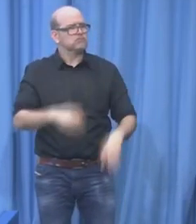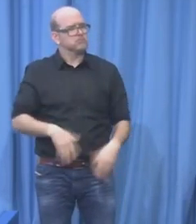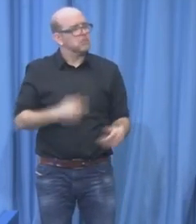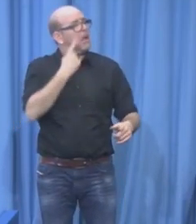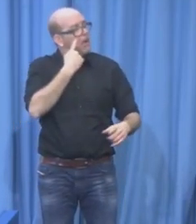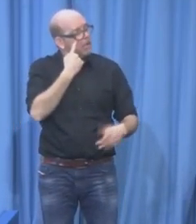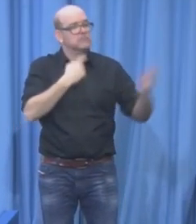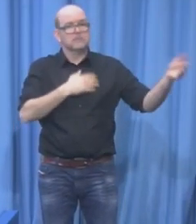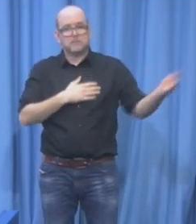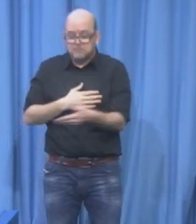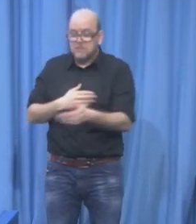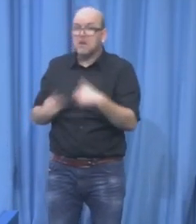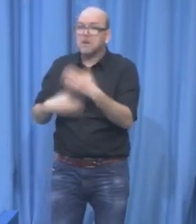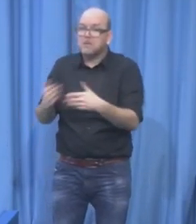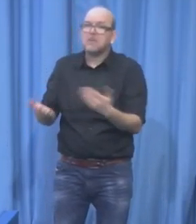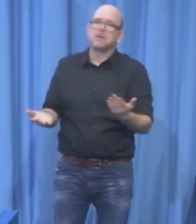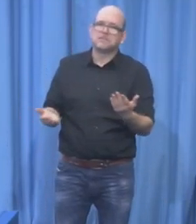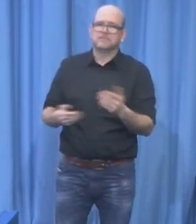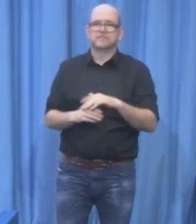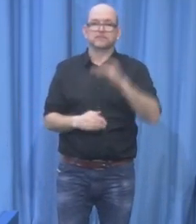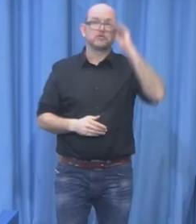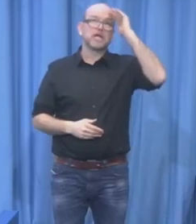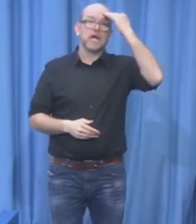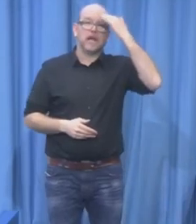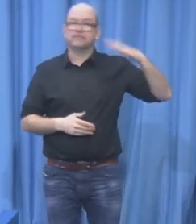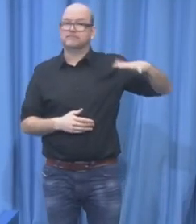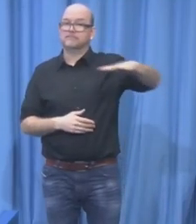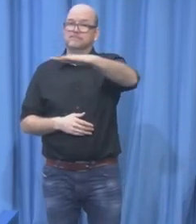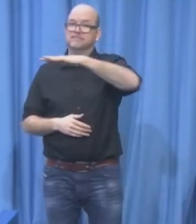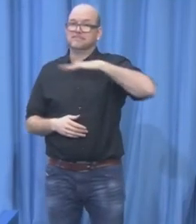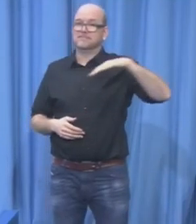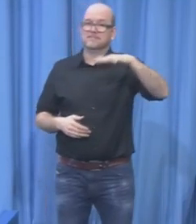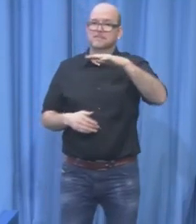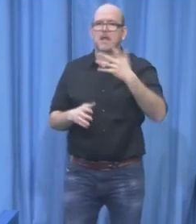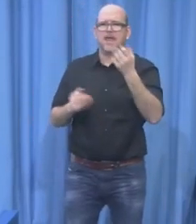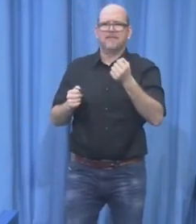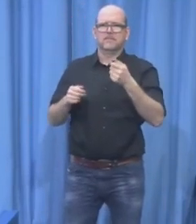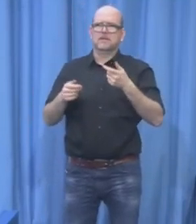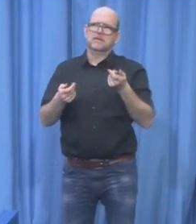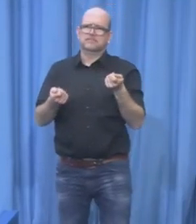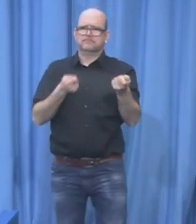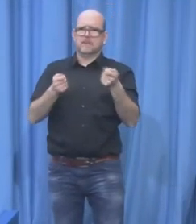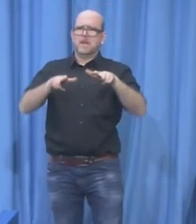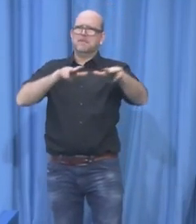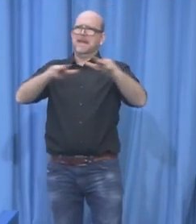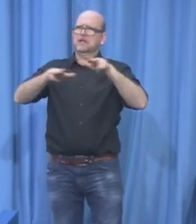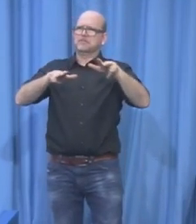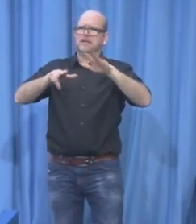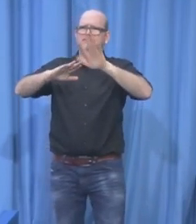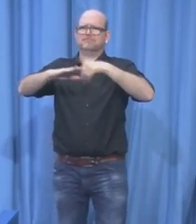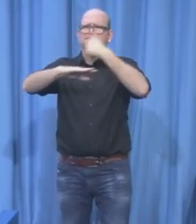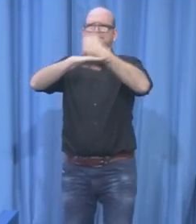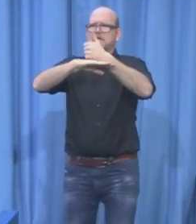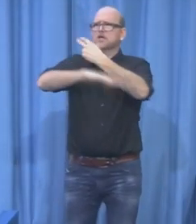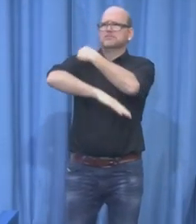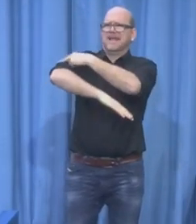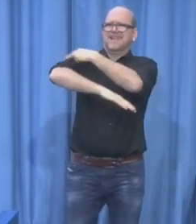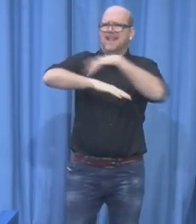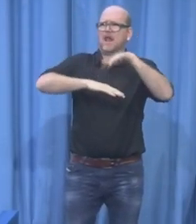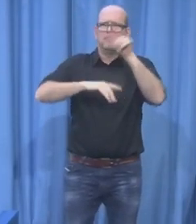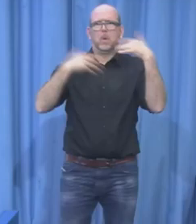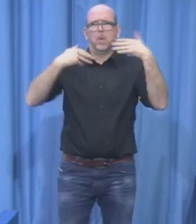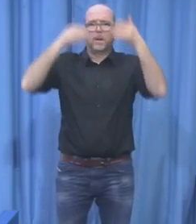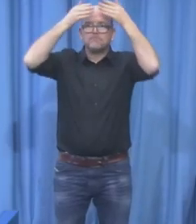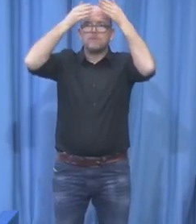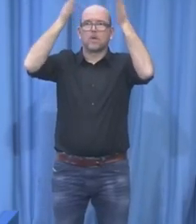national health service. We don't have the Irish health service in the main is publicly funded. Our private